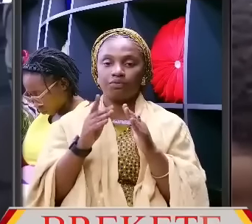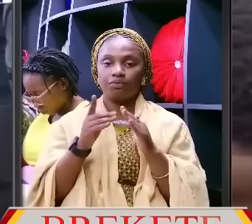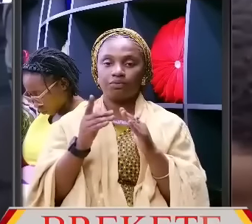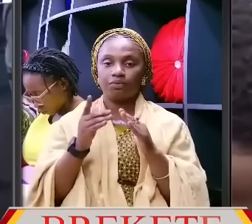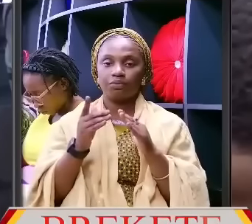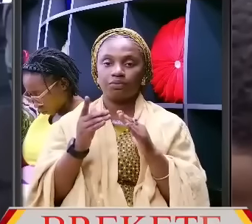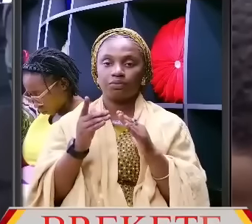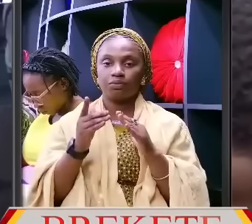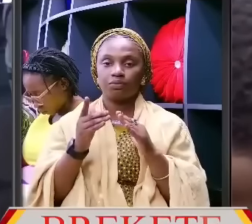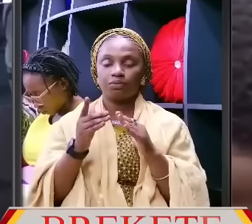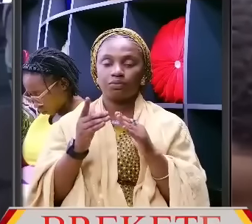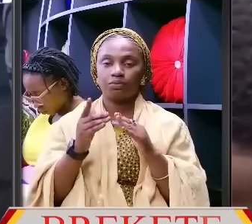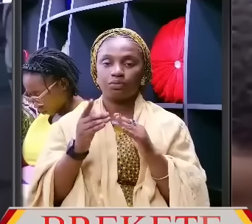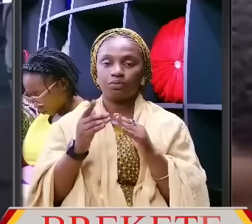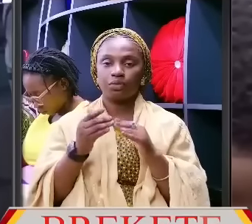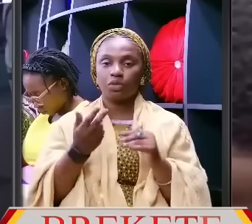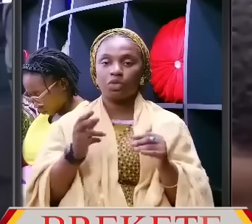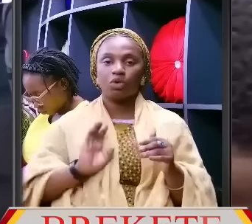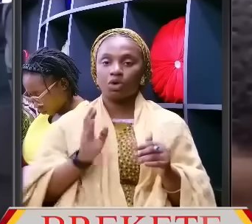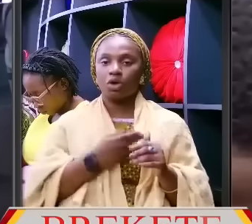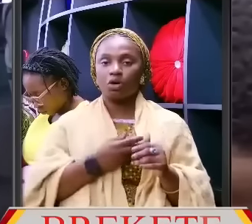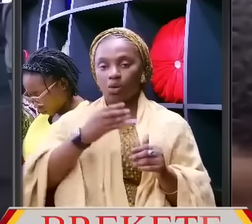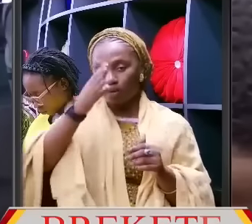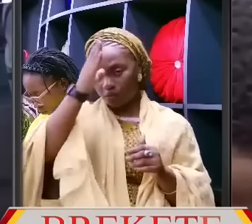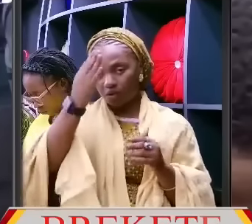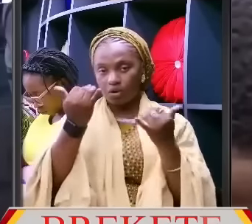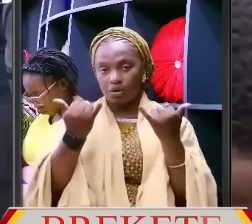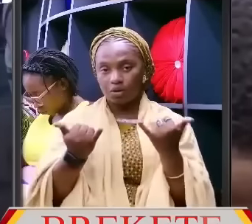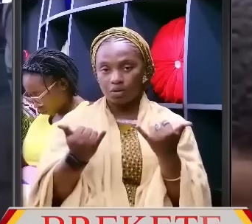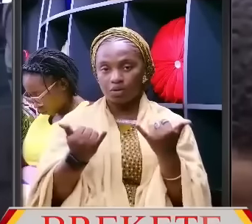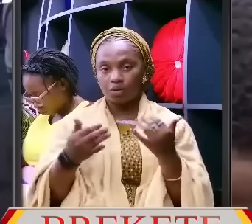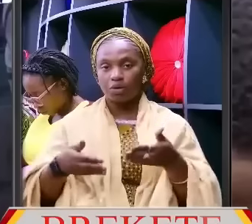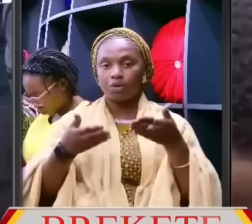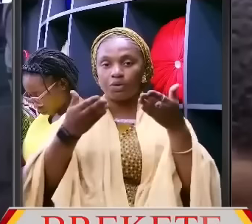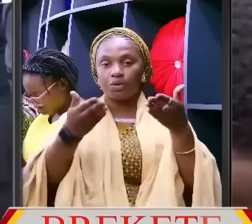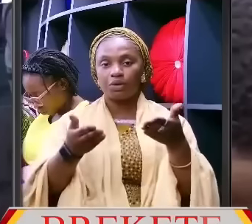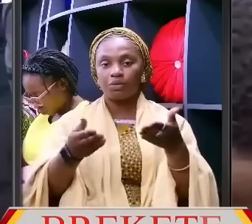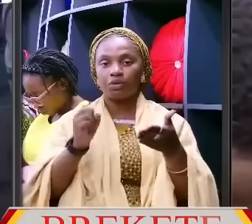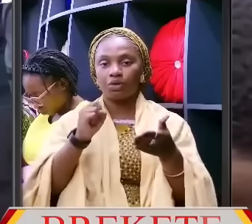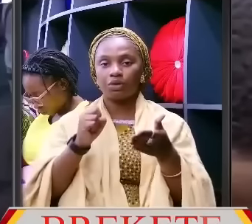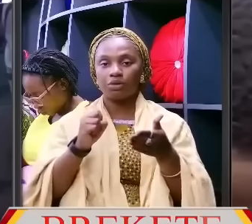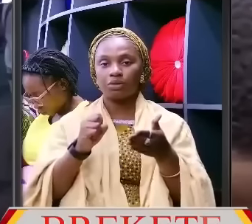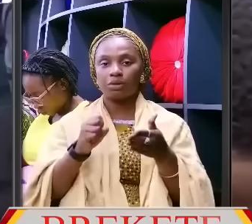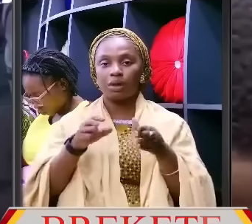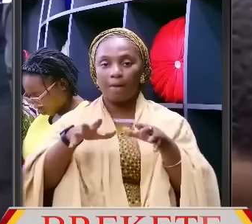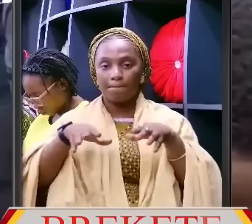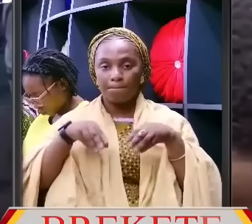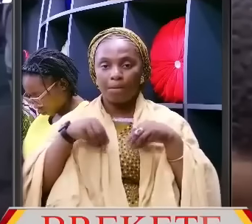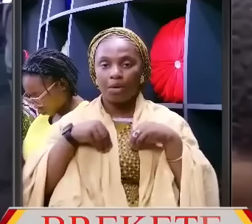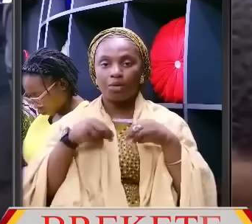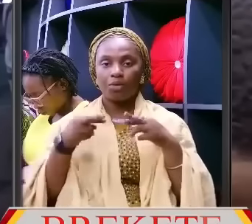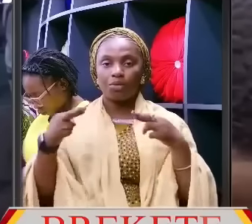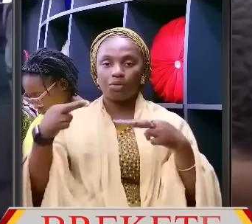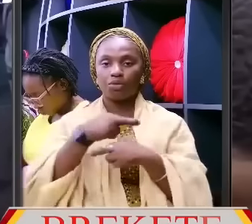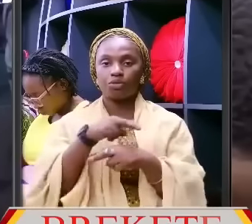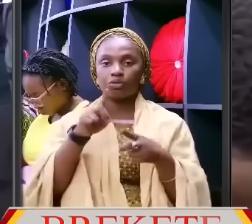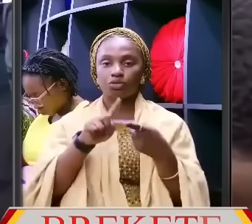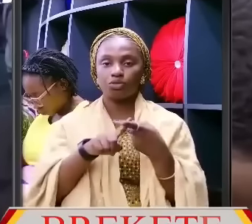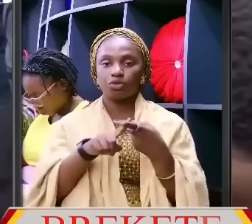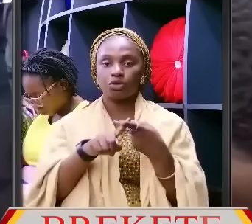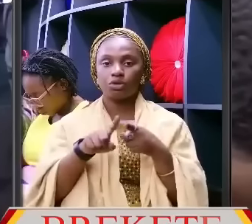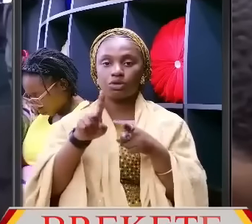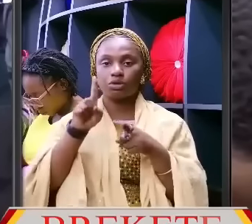Then he now gave our father now gave his personal room to one of our to his second, not to this a twin,